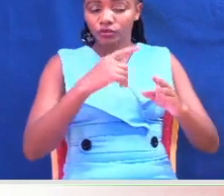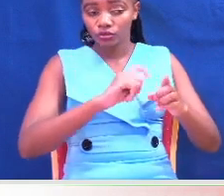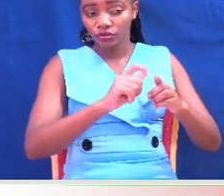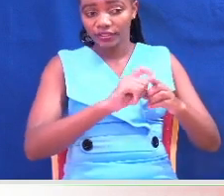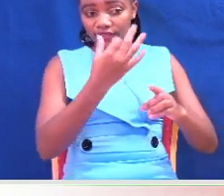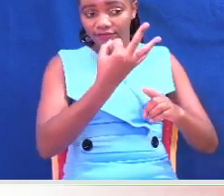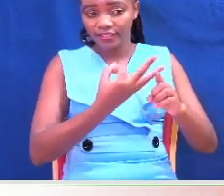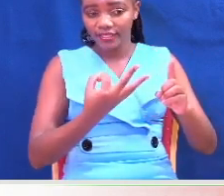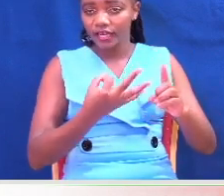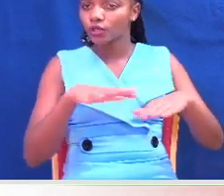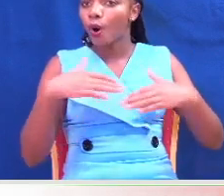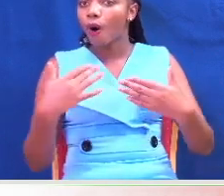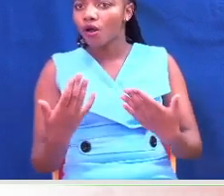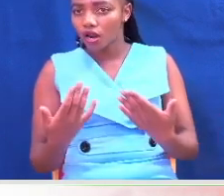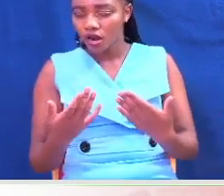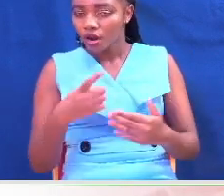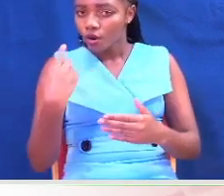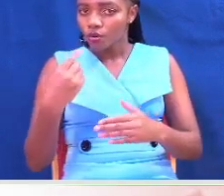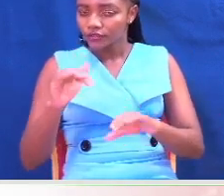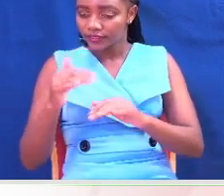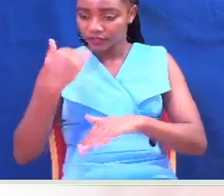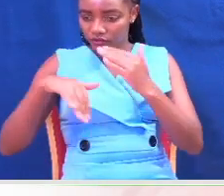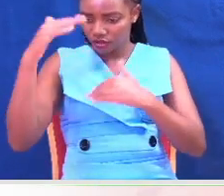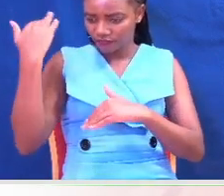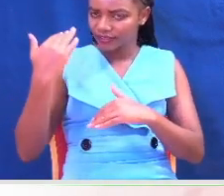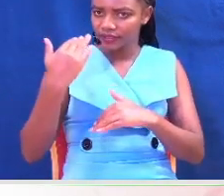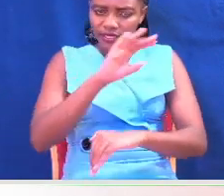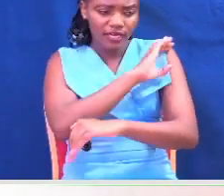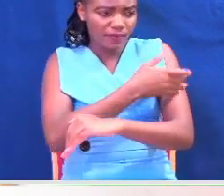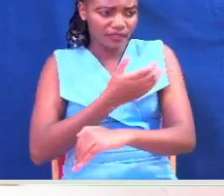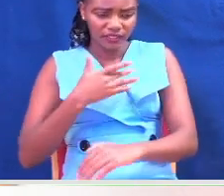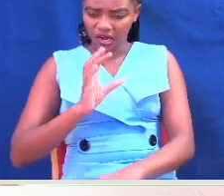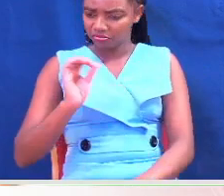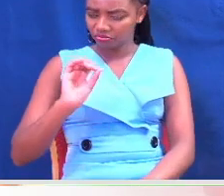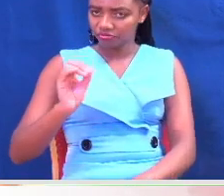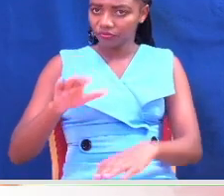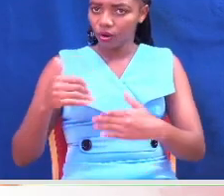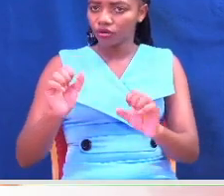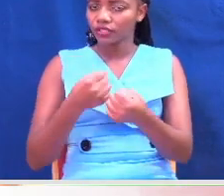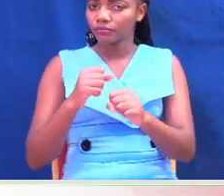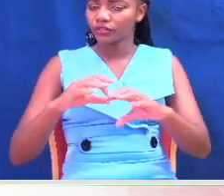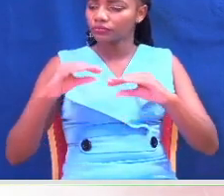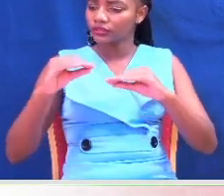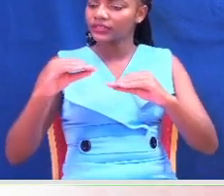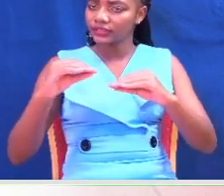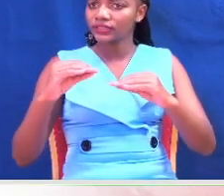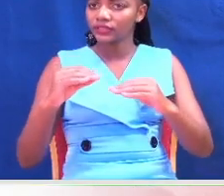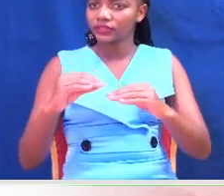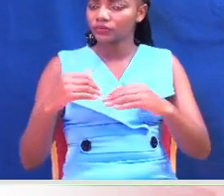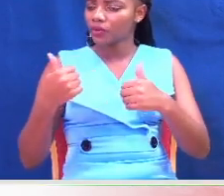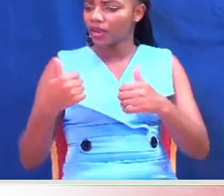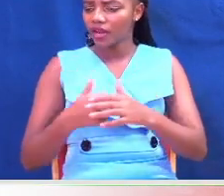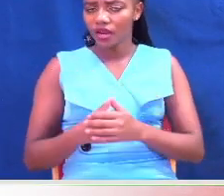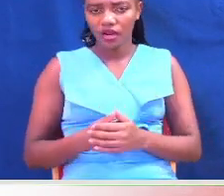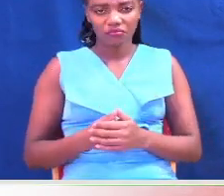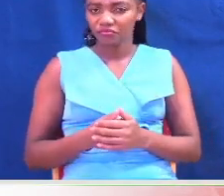teachers or 4 years as teachers at the university are incompetent, are not able to provide service as required,